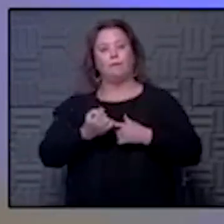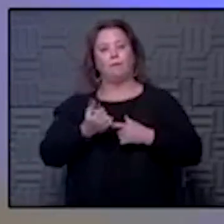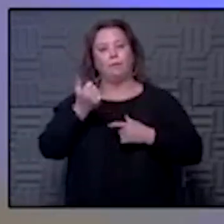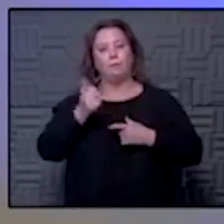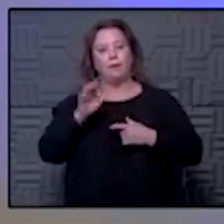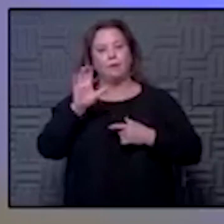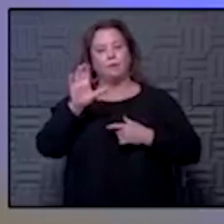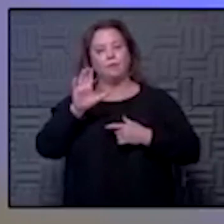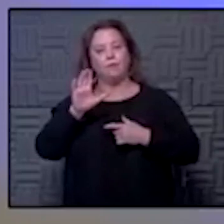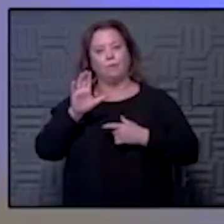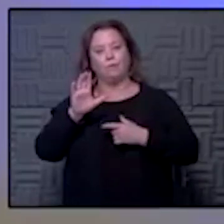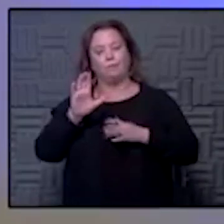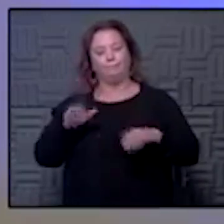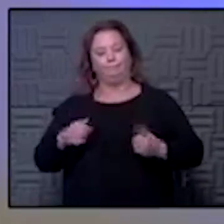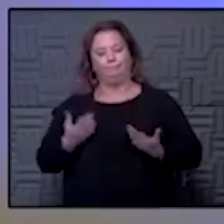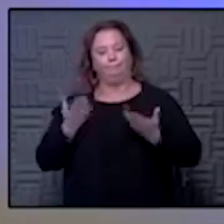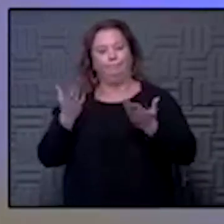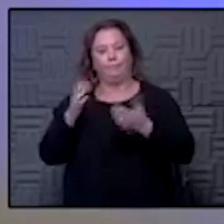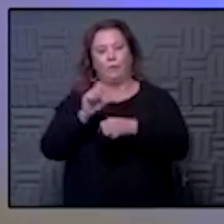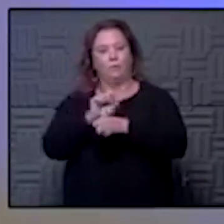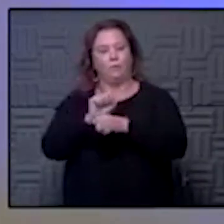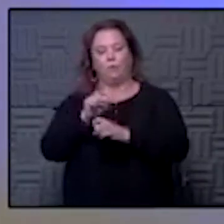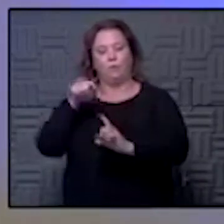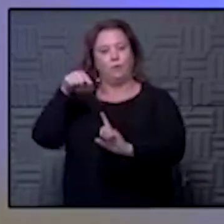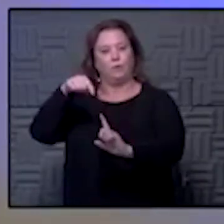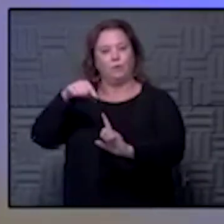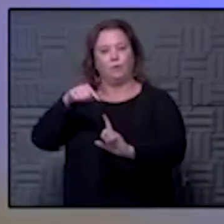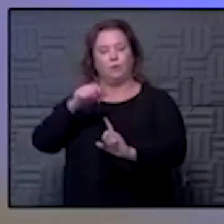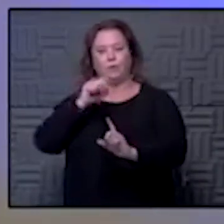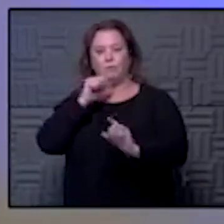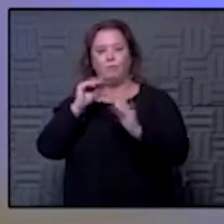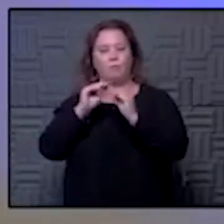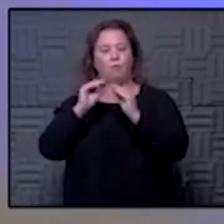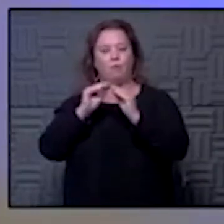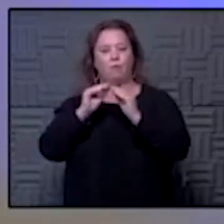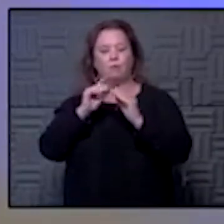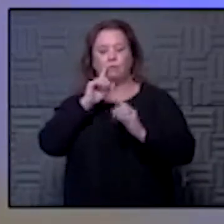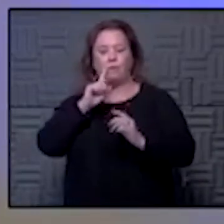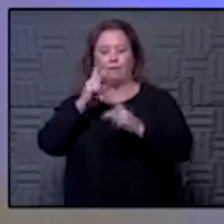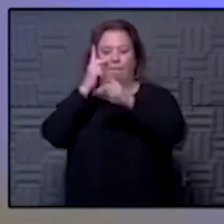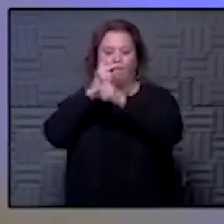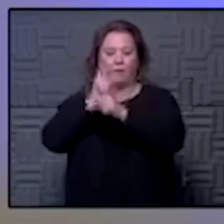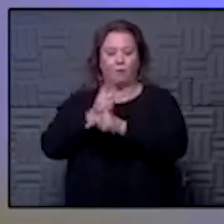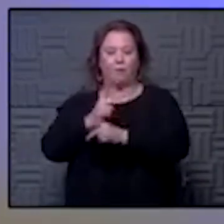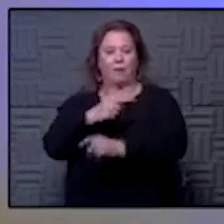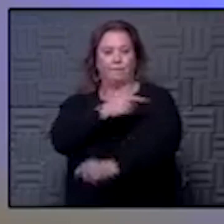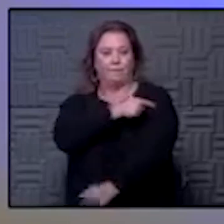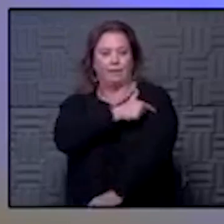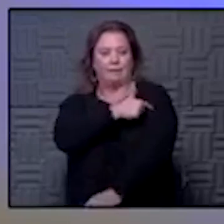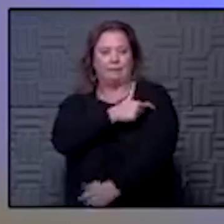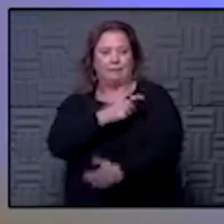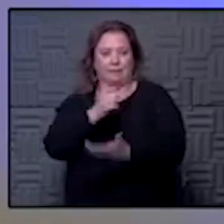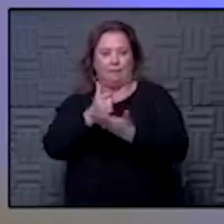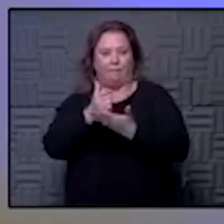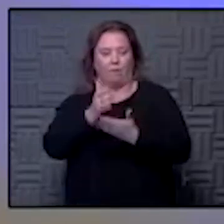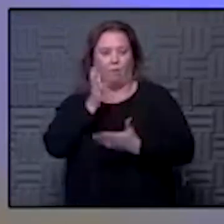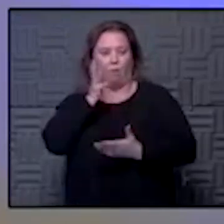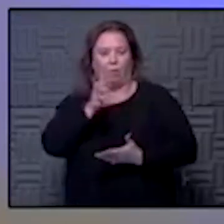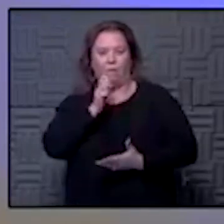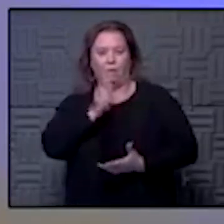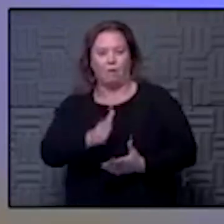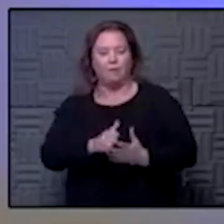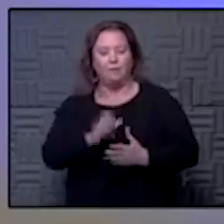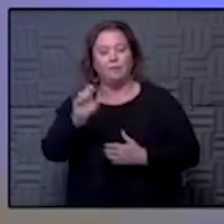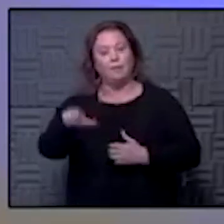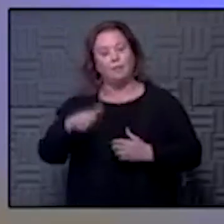your contribution to this trial. You no longer allow us to truly figure out if this vaccine is helpful. The